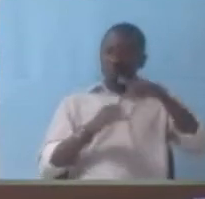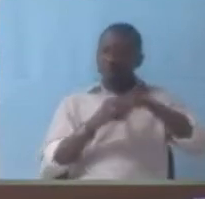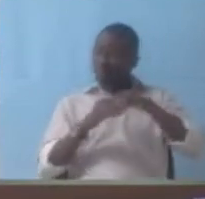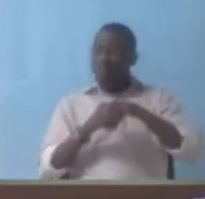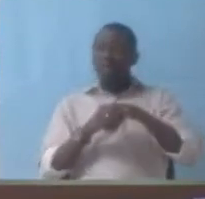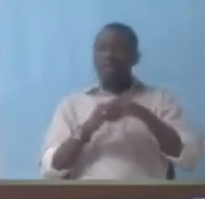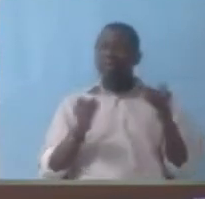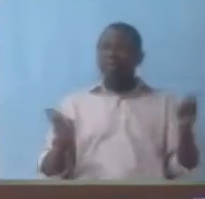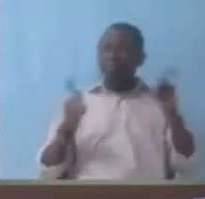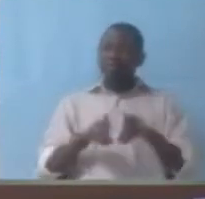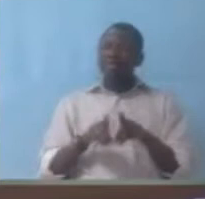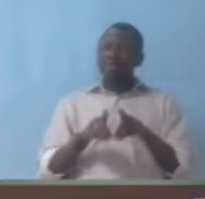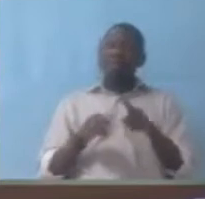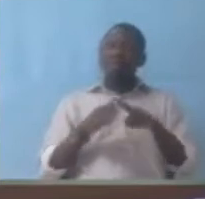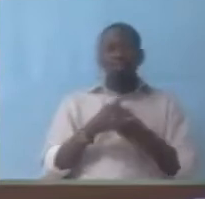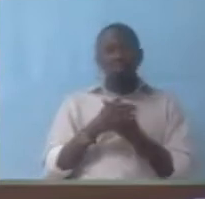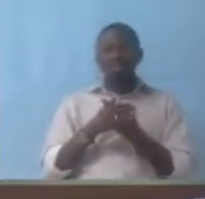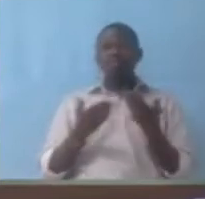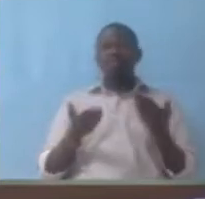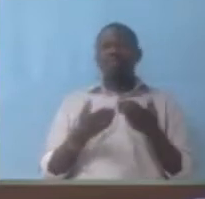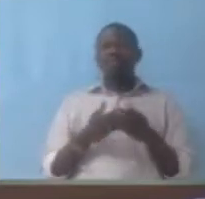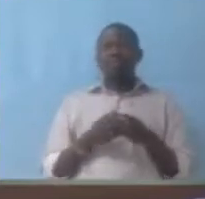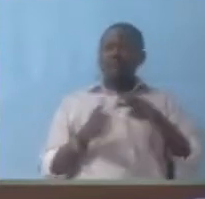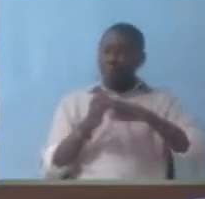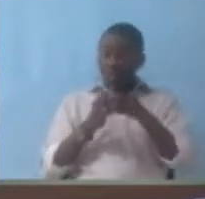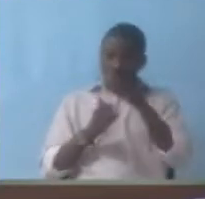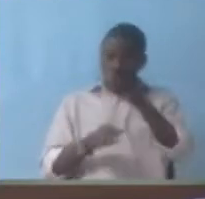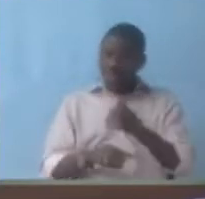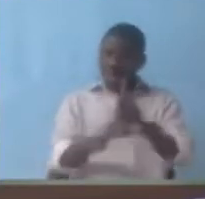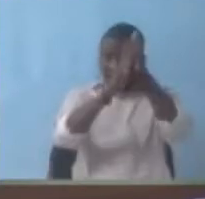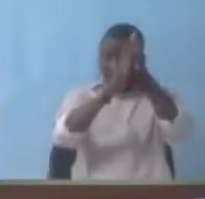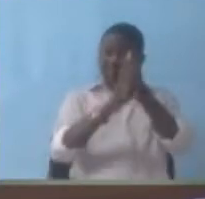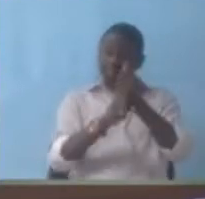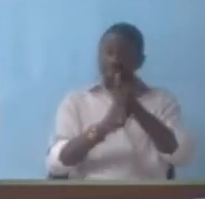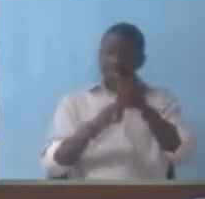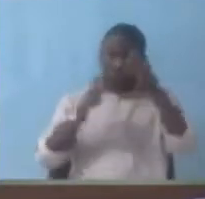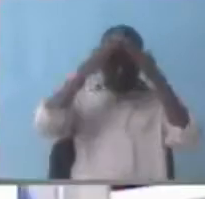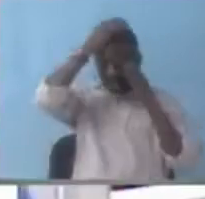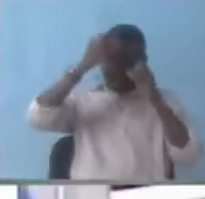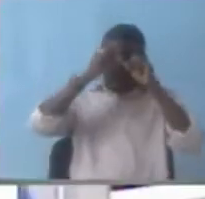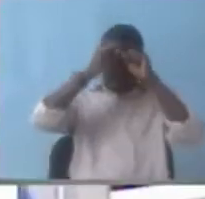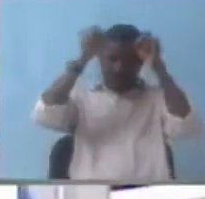did we, by instrumental, you assisted the government, you assisted the military rule,